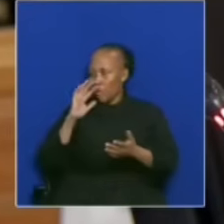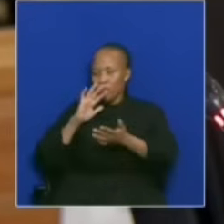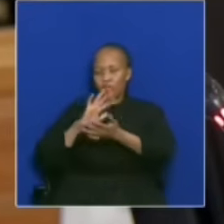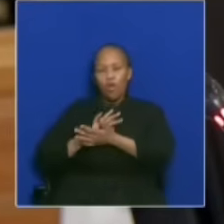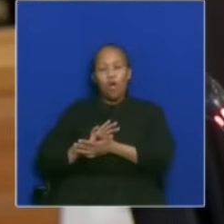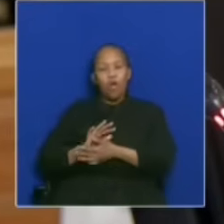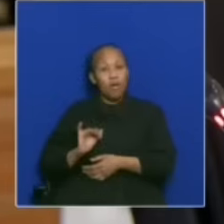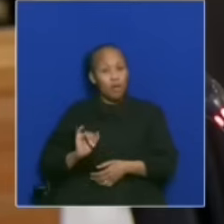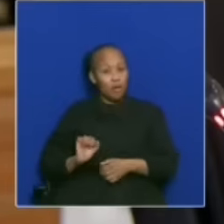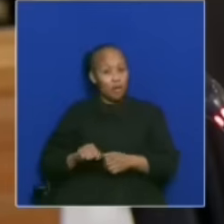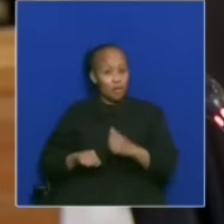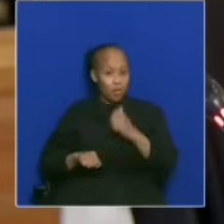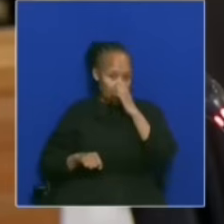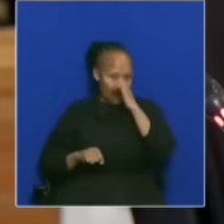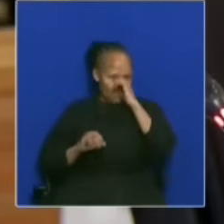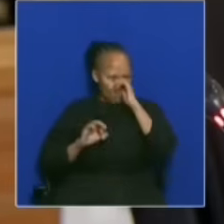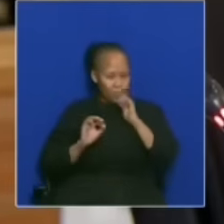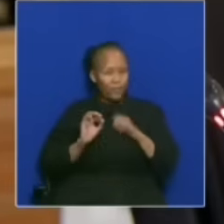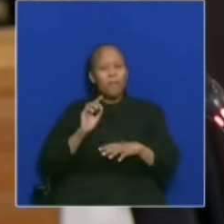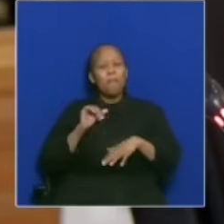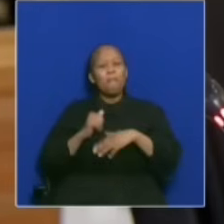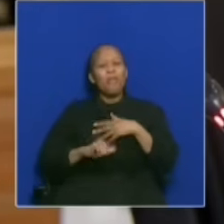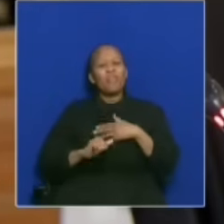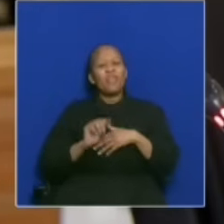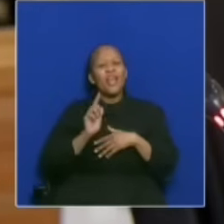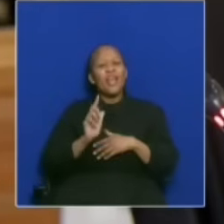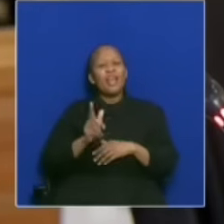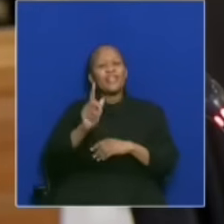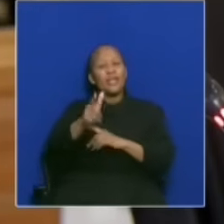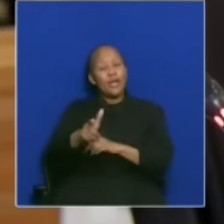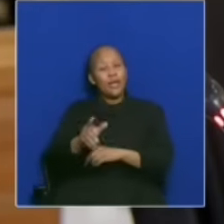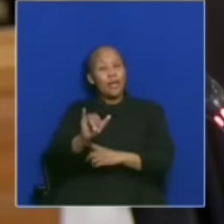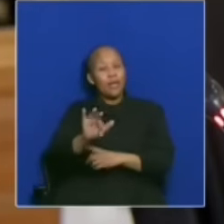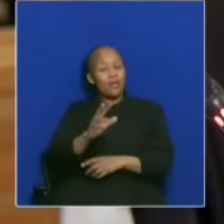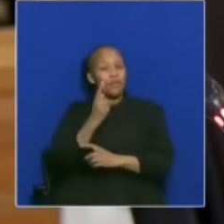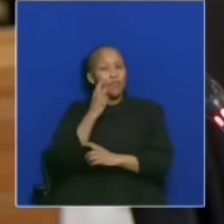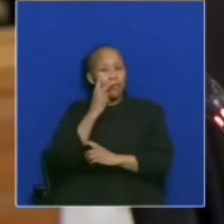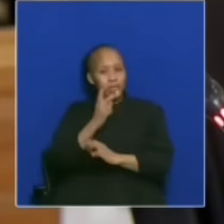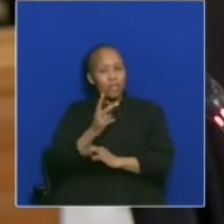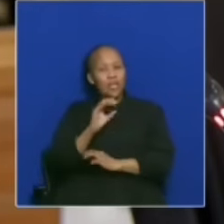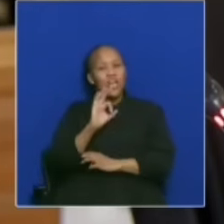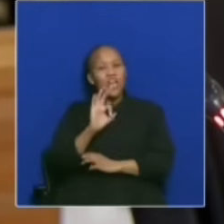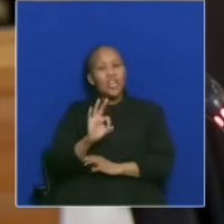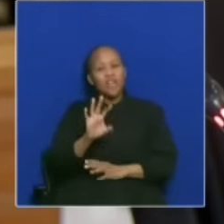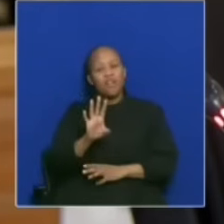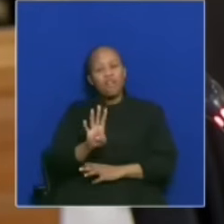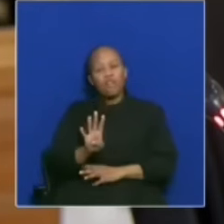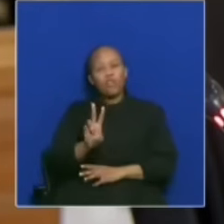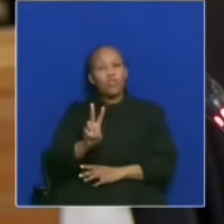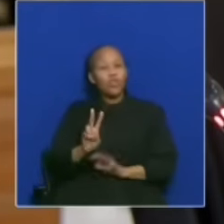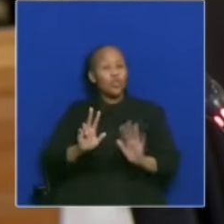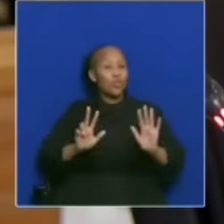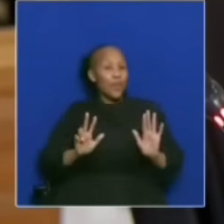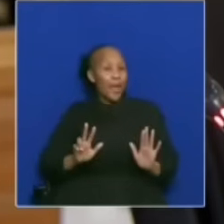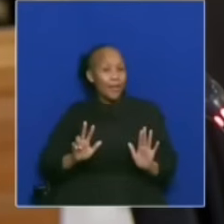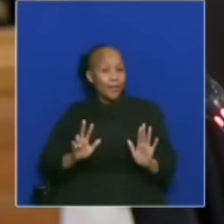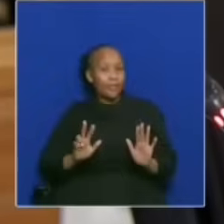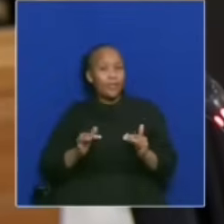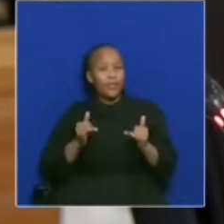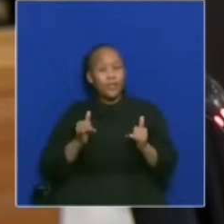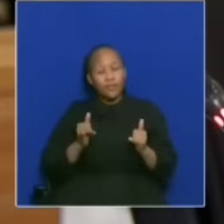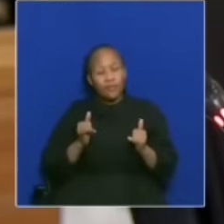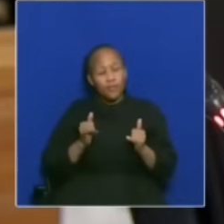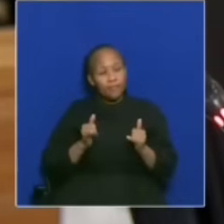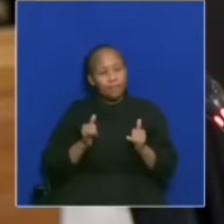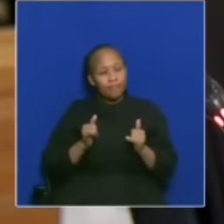Later that month, if we go to 3428, and here we may not want to